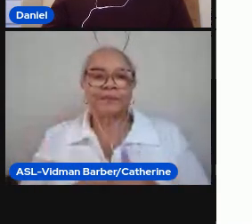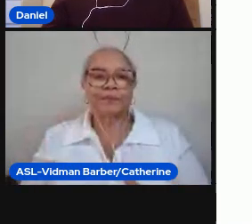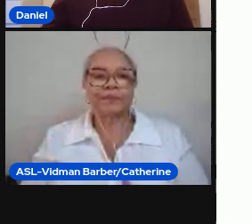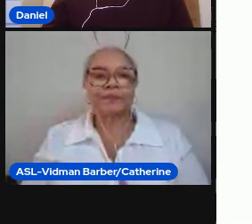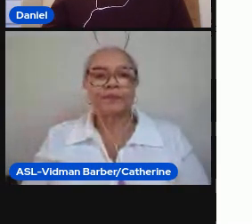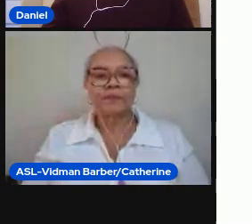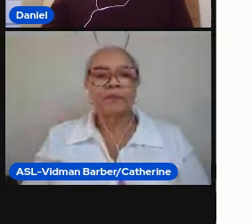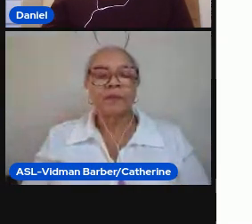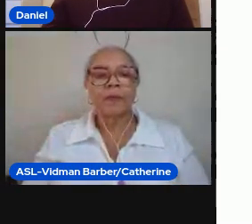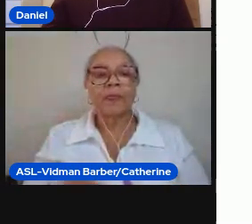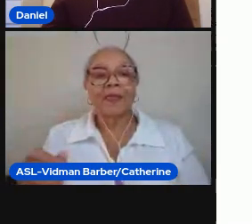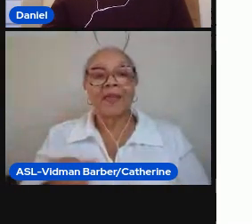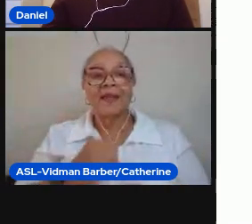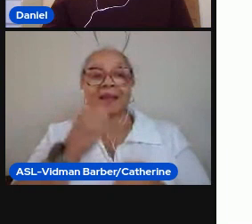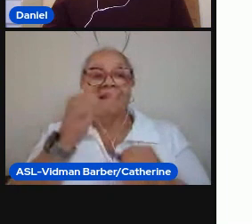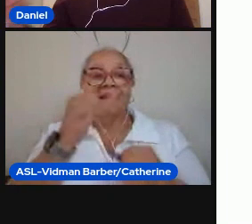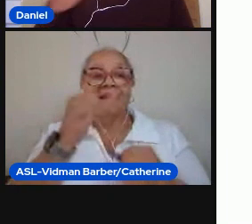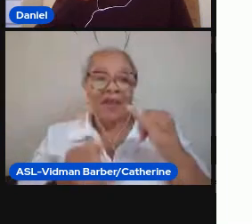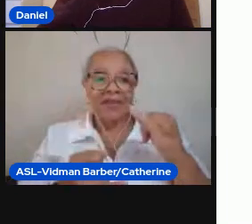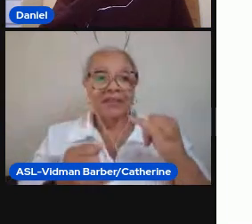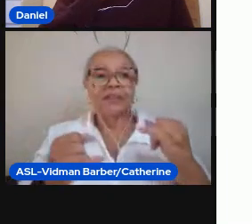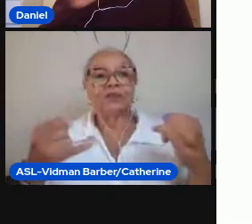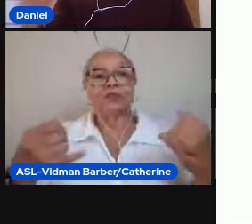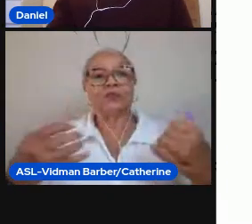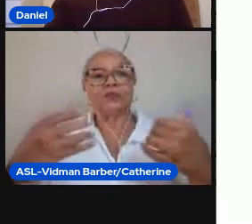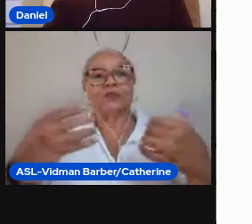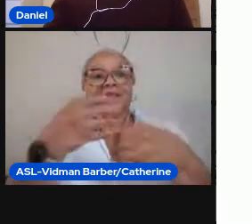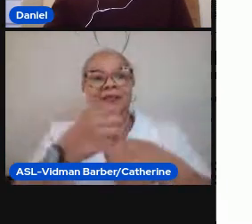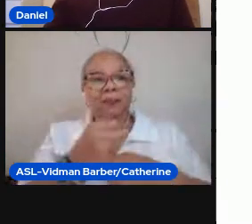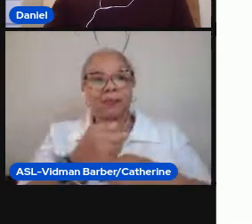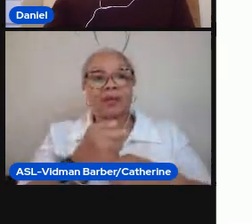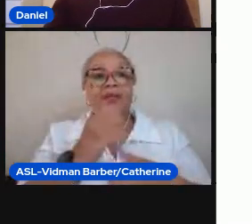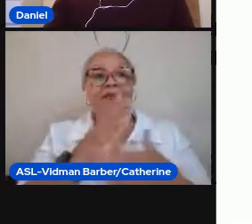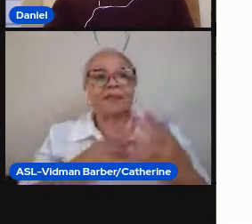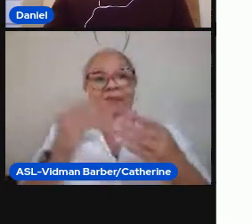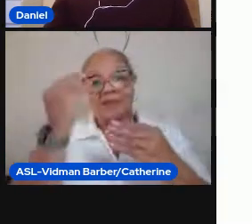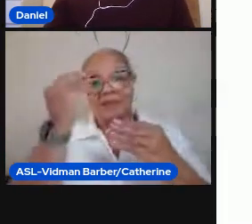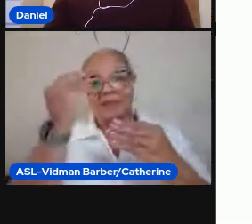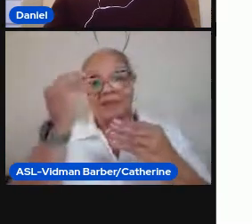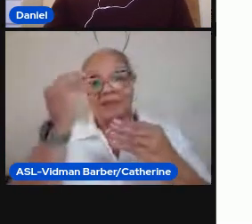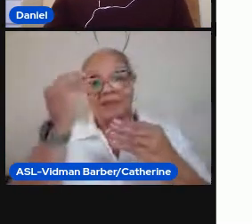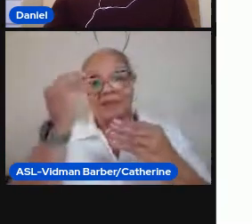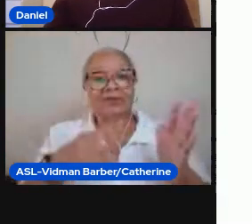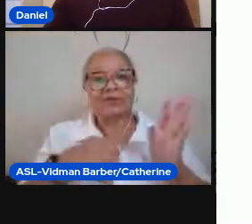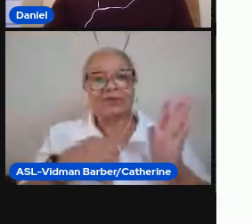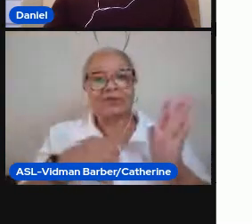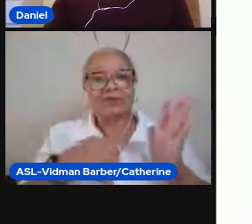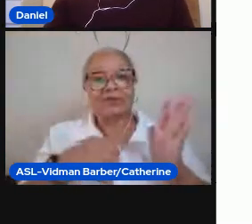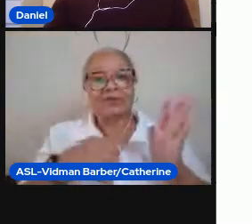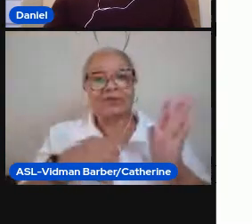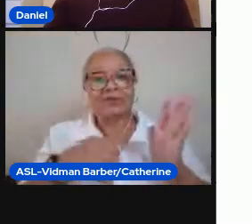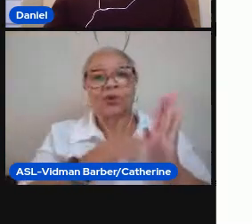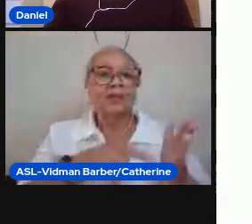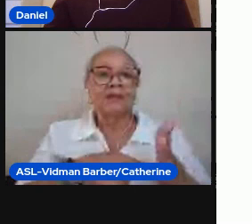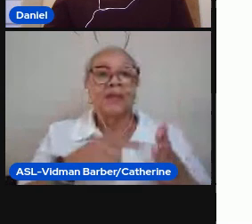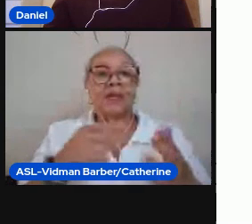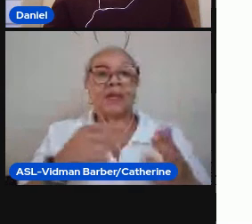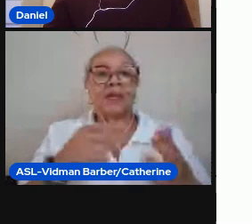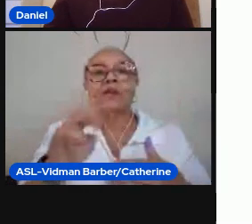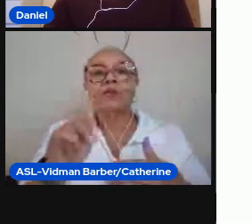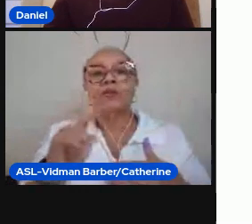So finally now, just to summarize some of the data I've shown, these studies show that the utility of omic approaches